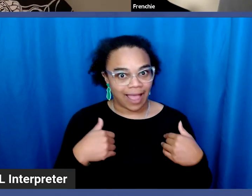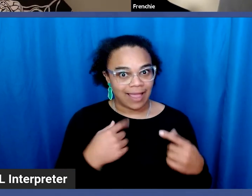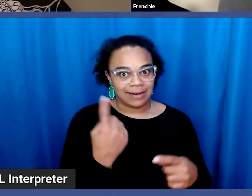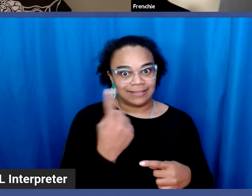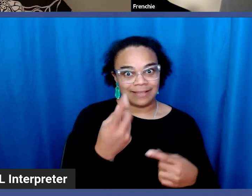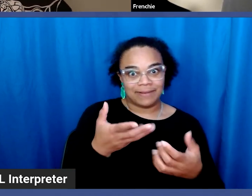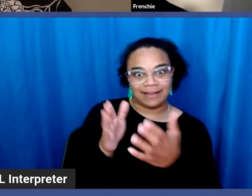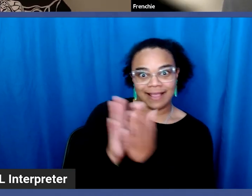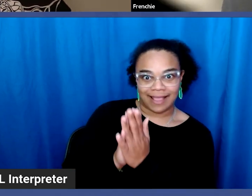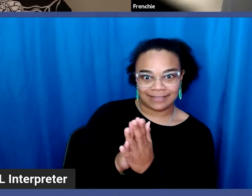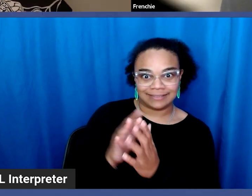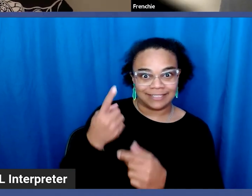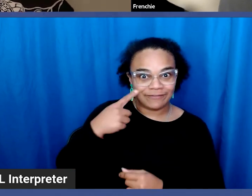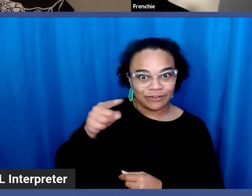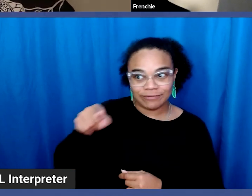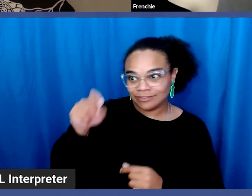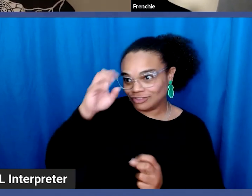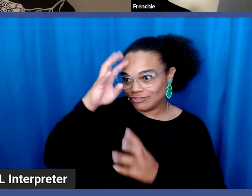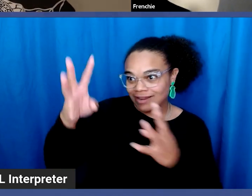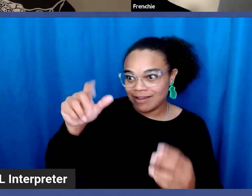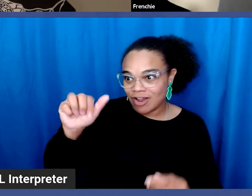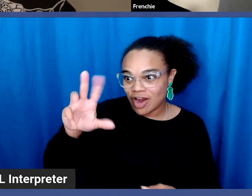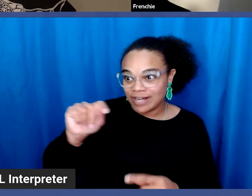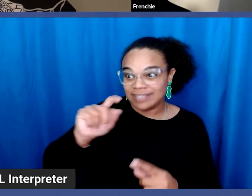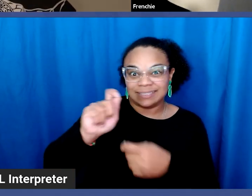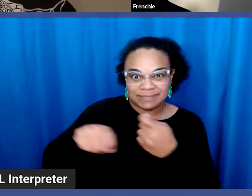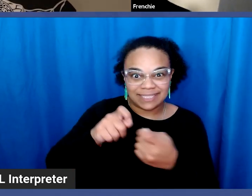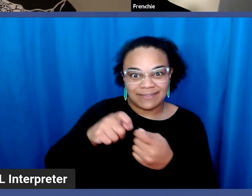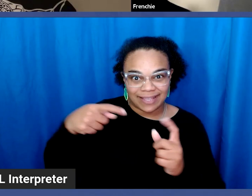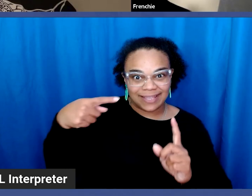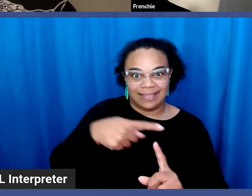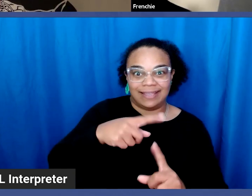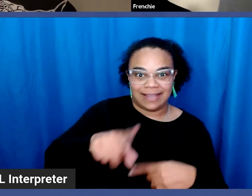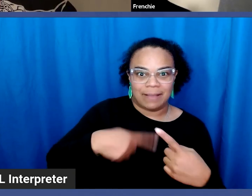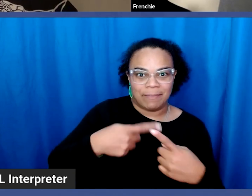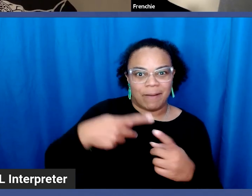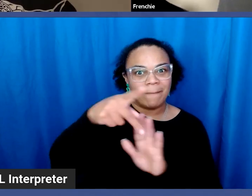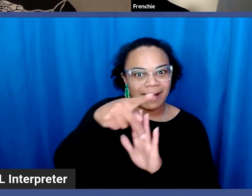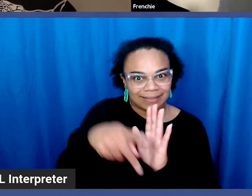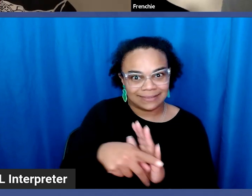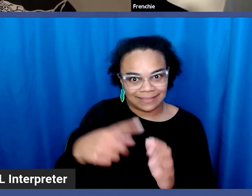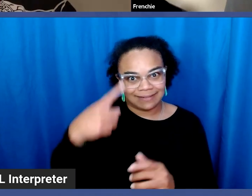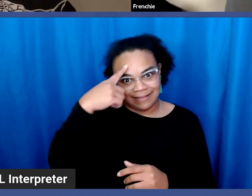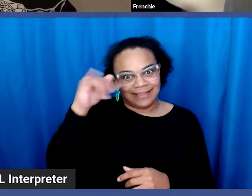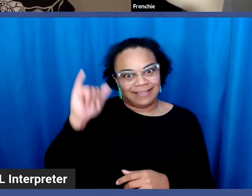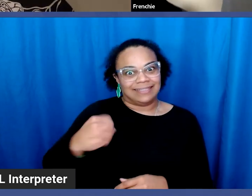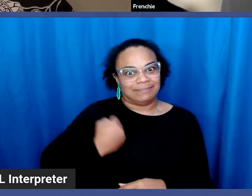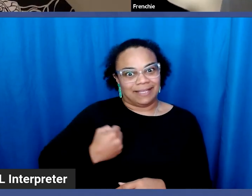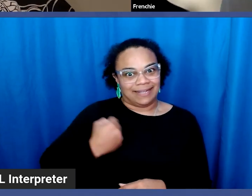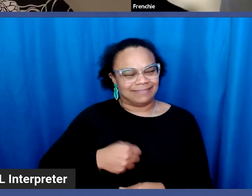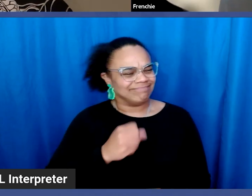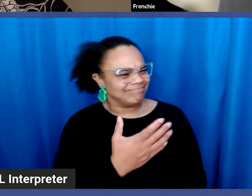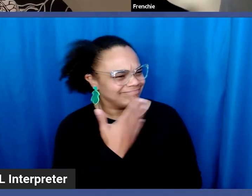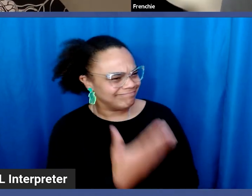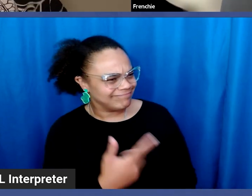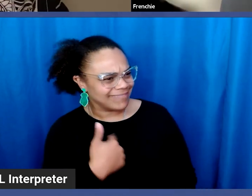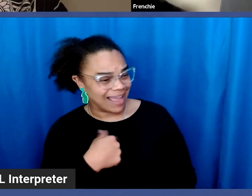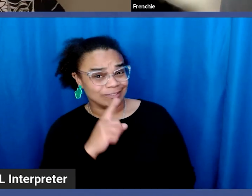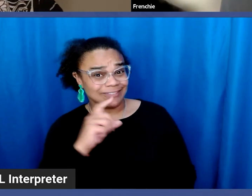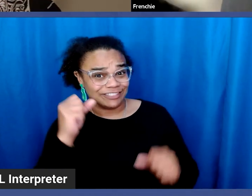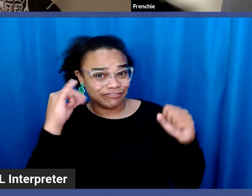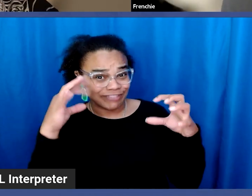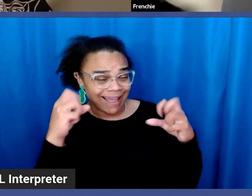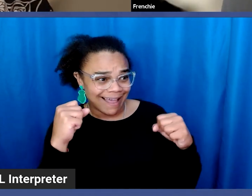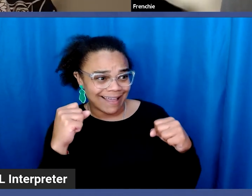piece of art specifically around policy, and I think that's really badass. Thank you. I Yeah, was that's very amazing.